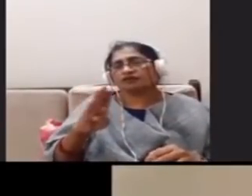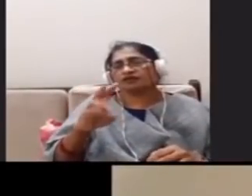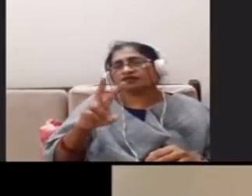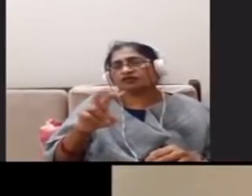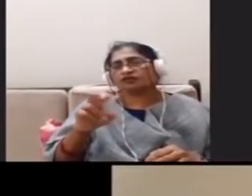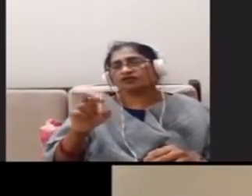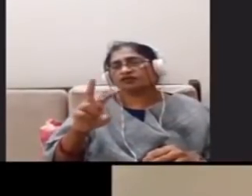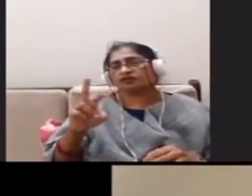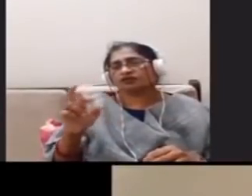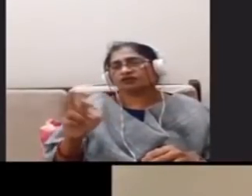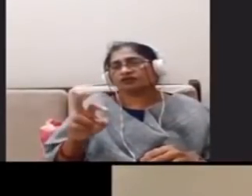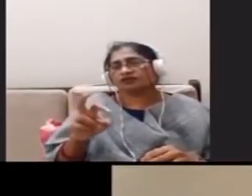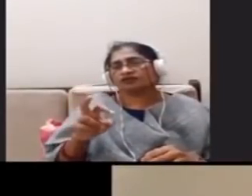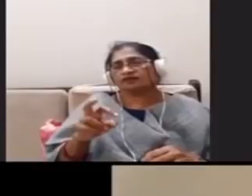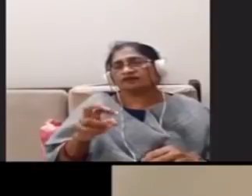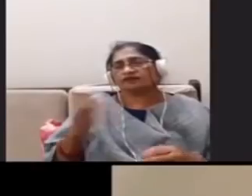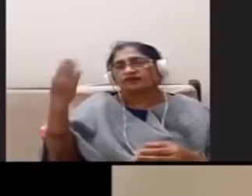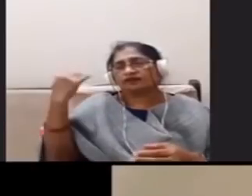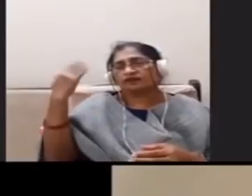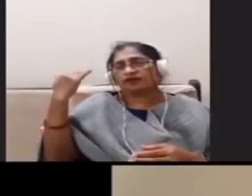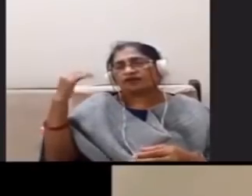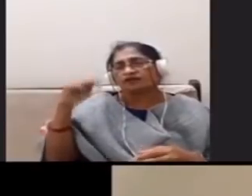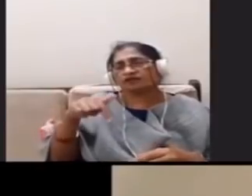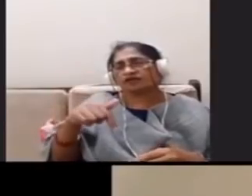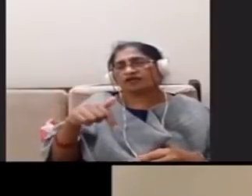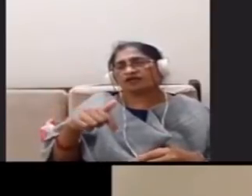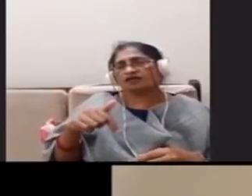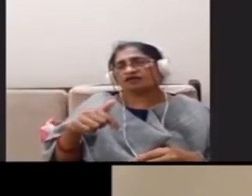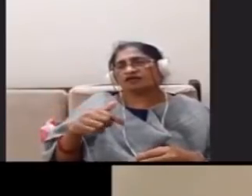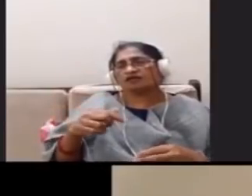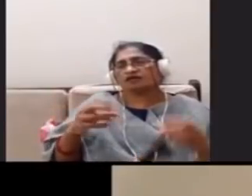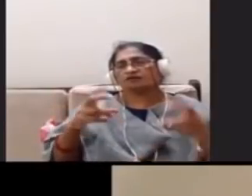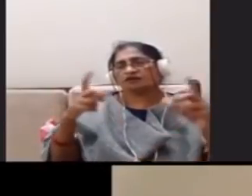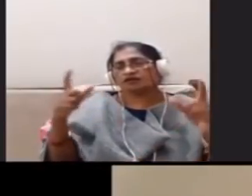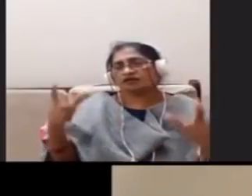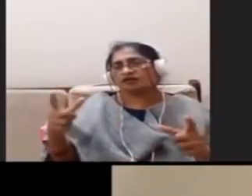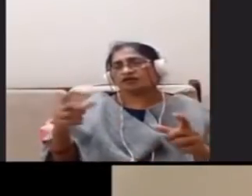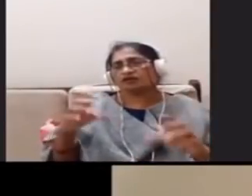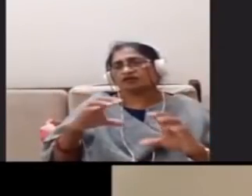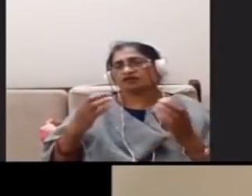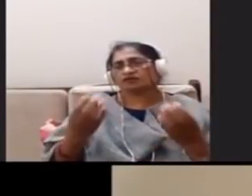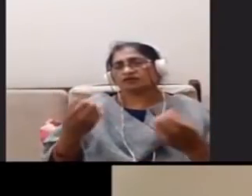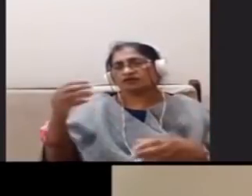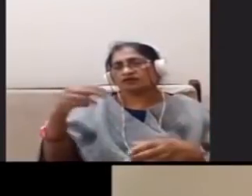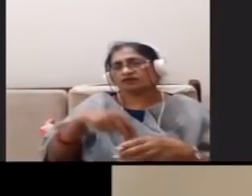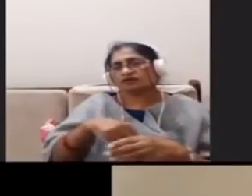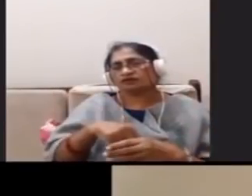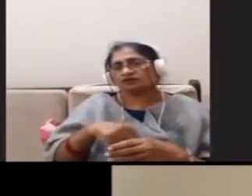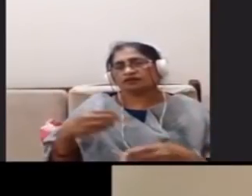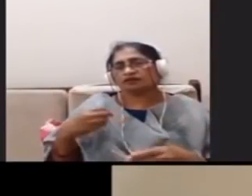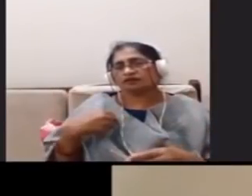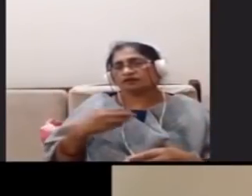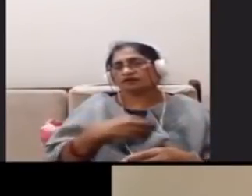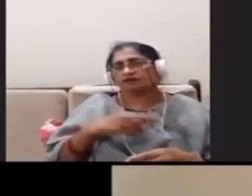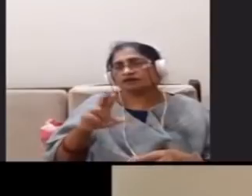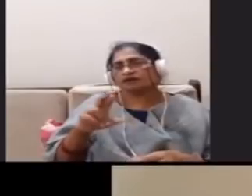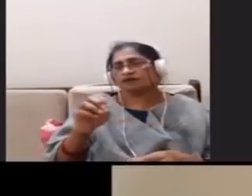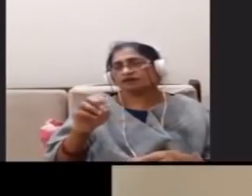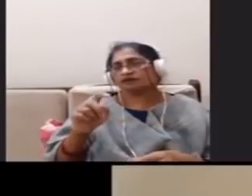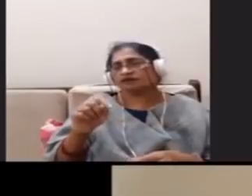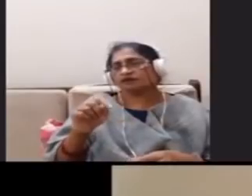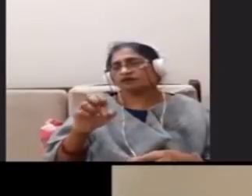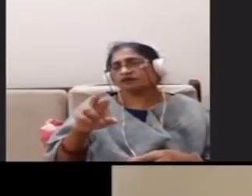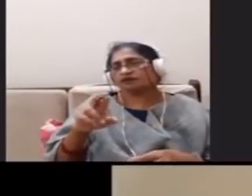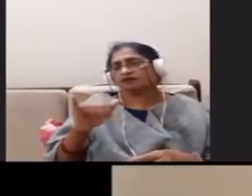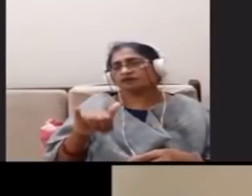And in the past and currently, also presently, he has a lot of community involvement. He's a member of the Rotary Club of Camarillo, the Director